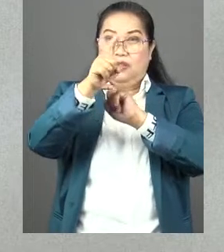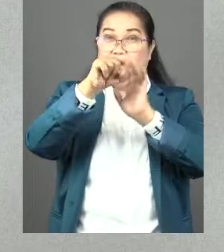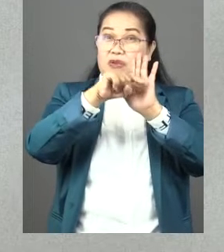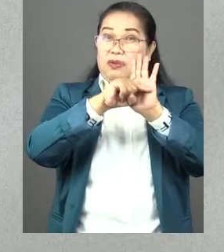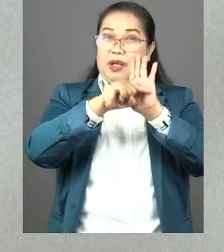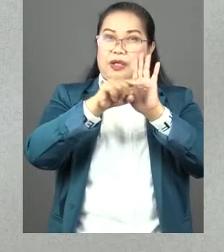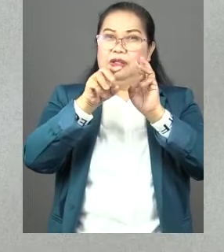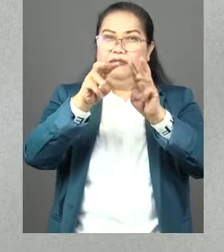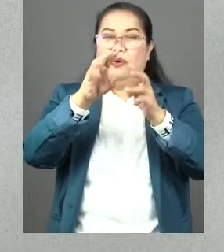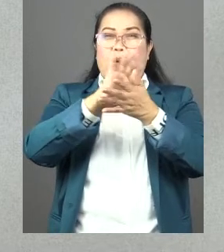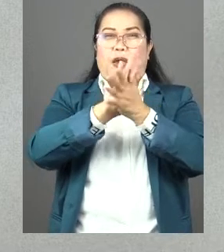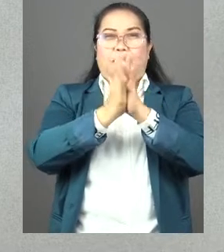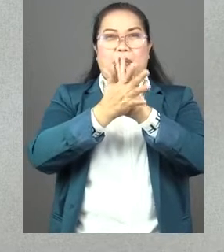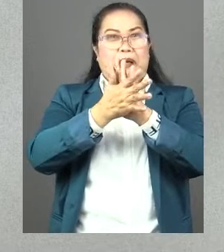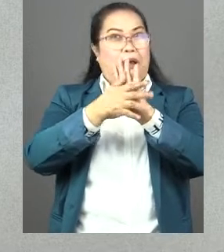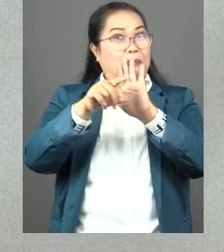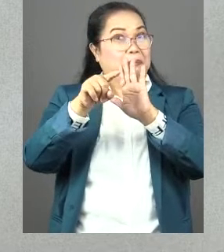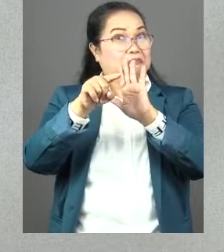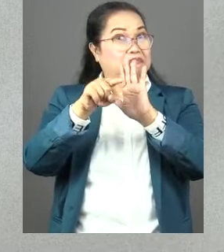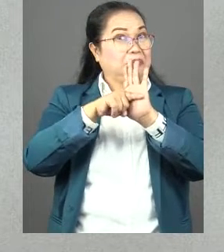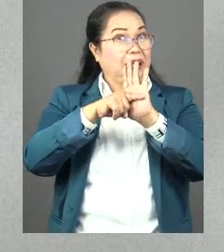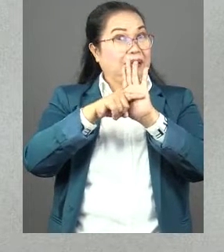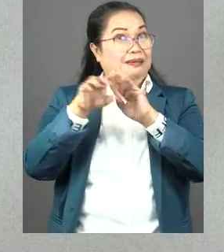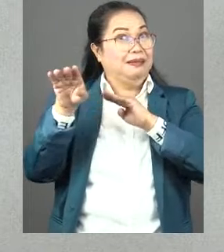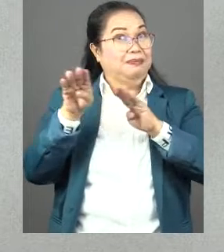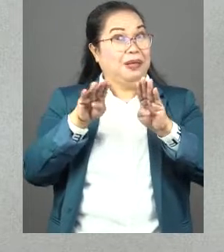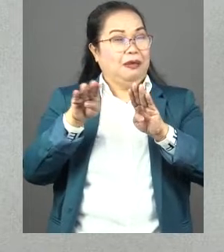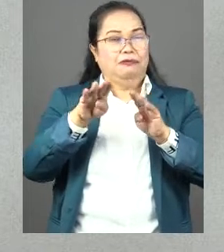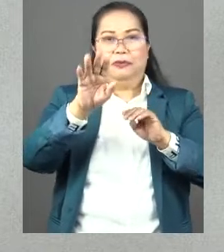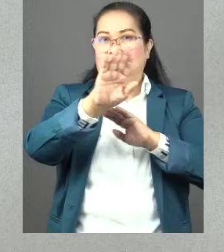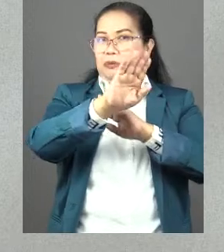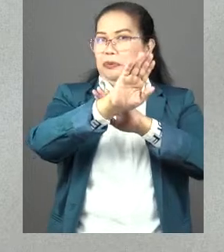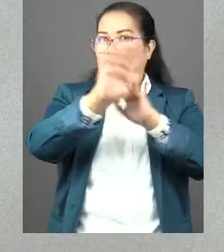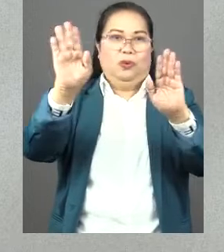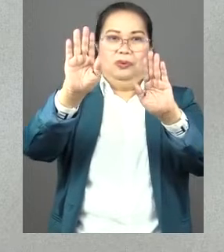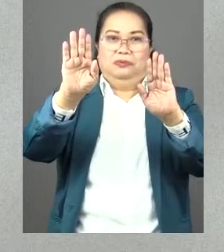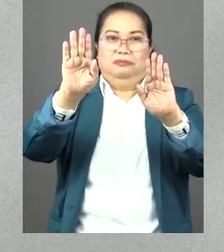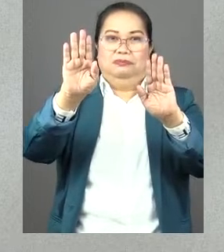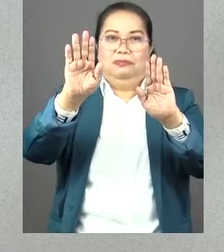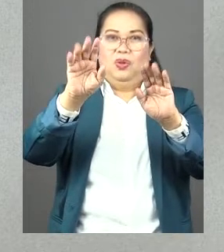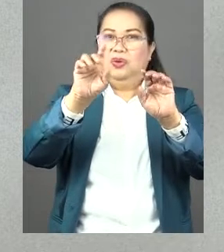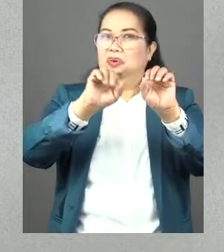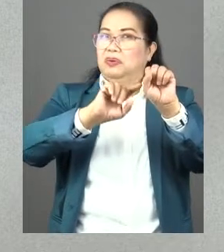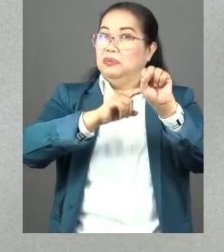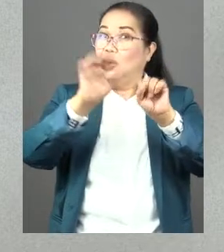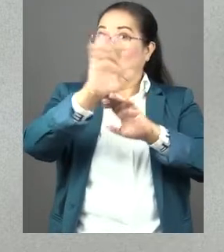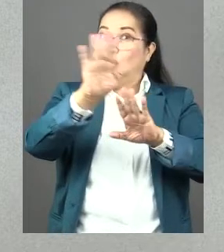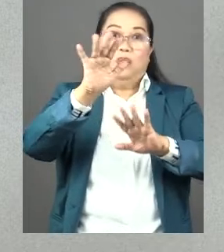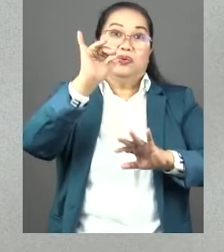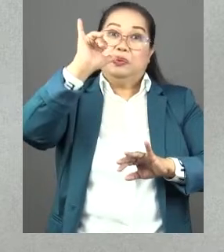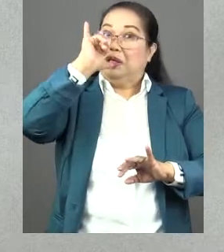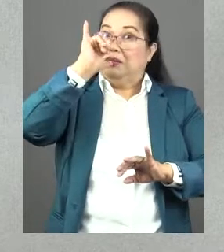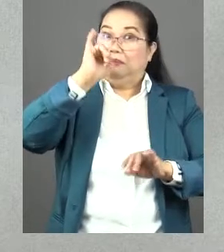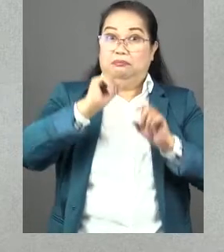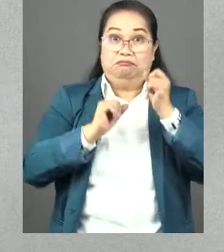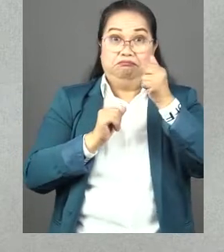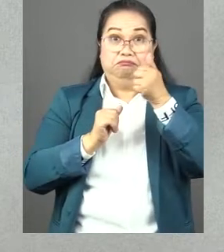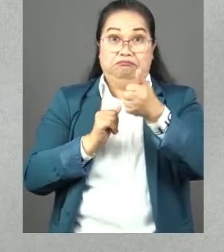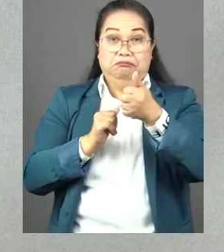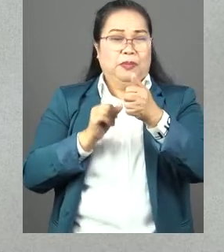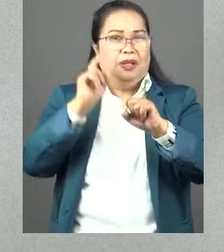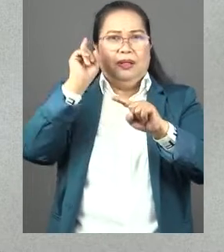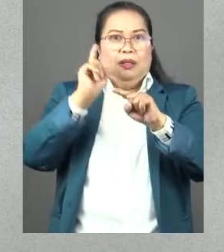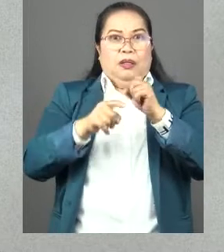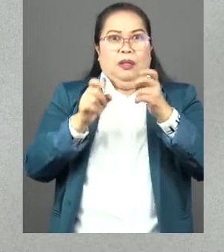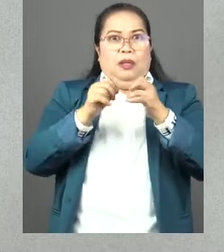way or leads to negative consequences, don't. Don't even start. Number two, if you can't guarantee that